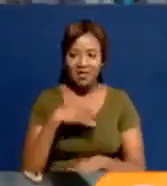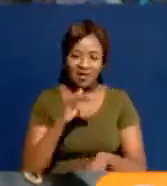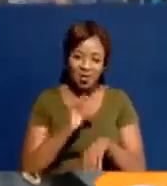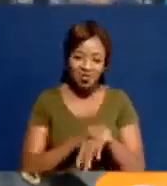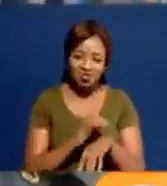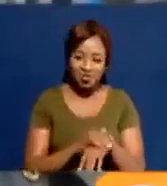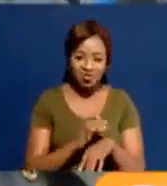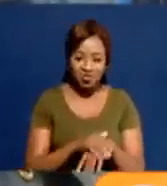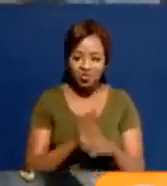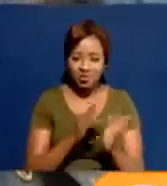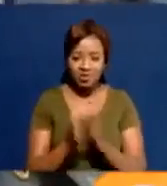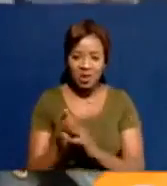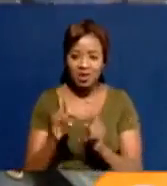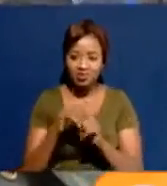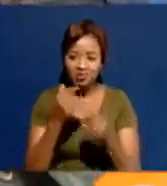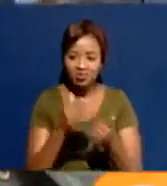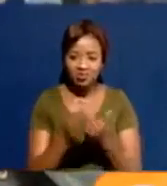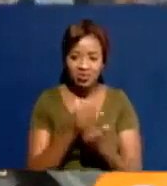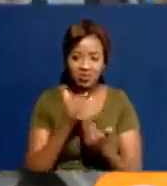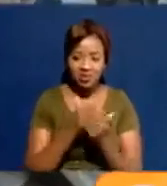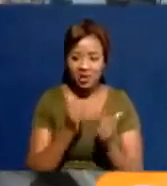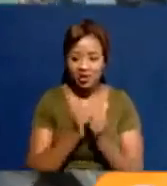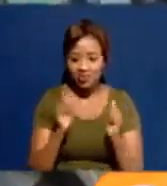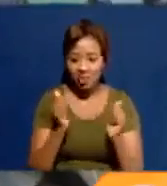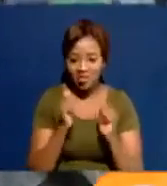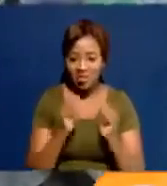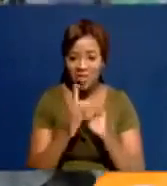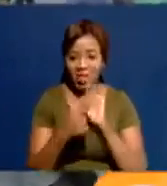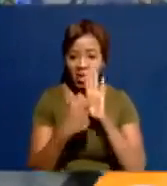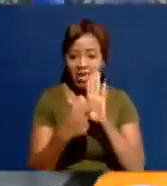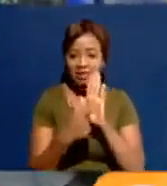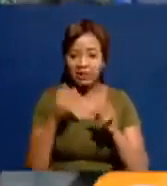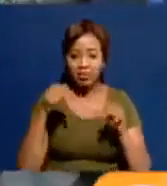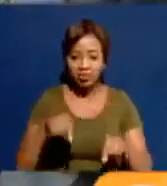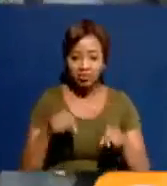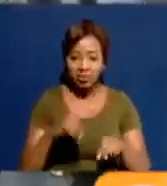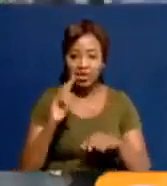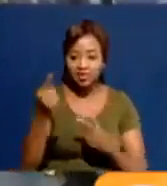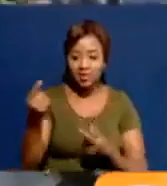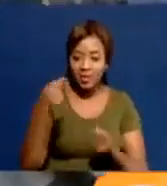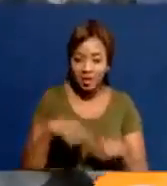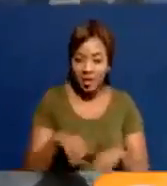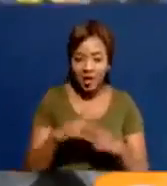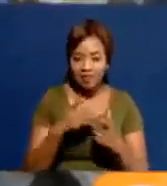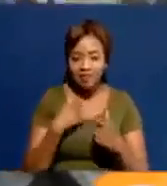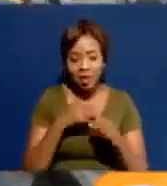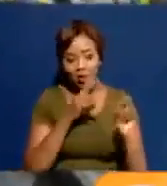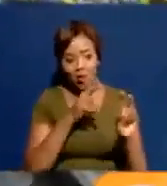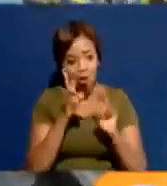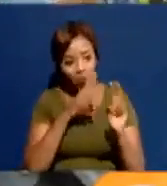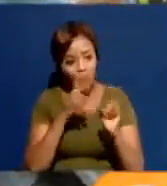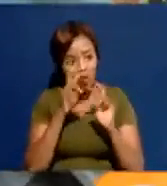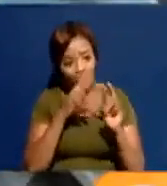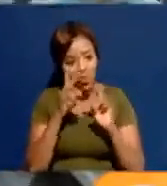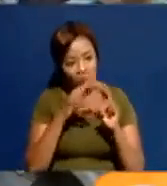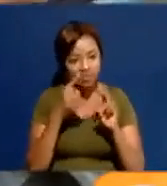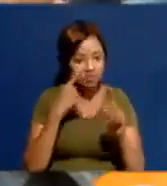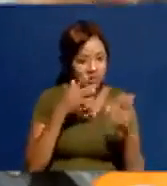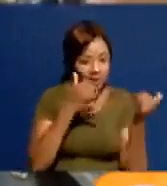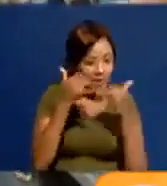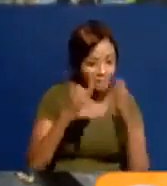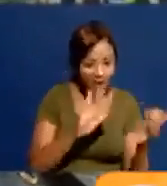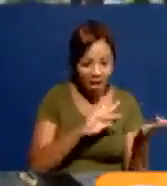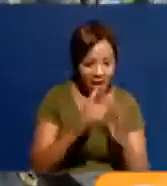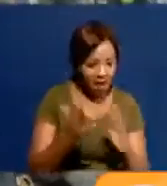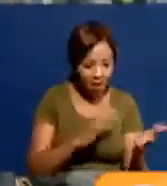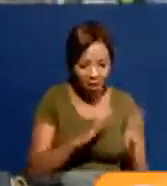kids are well taken care of. That's the most important thing. Like today, you see, they come to Wembley, they're watching the game, they're seeing some players who are in the